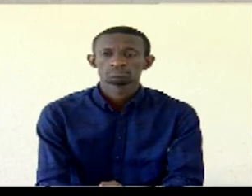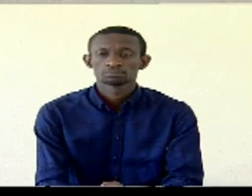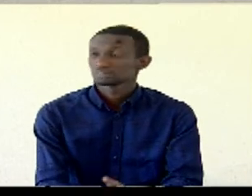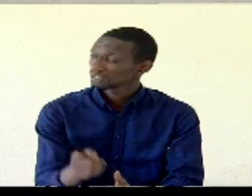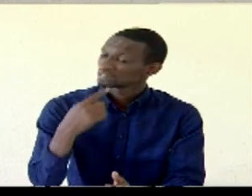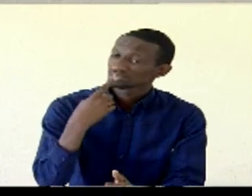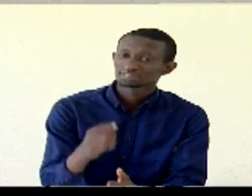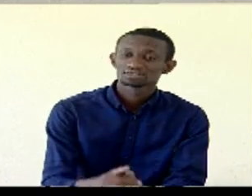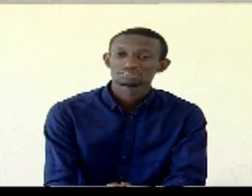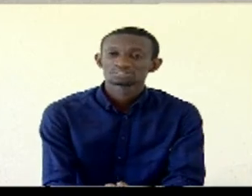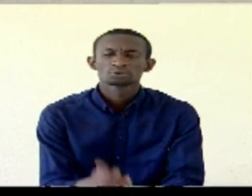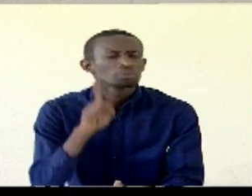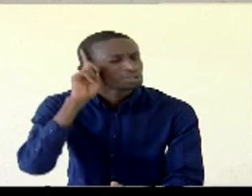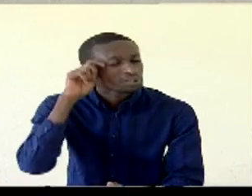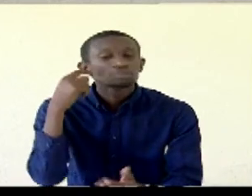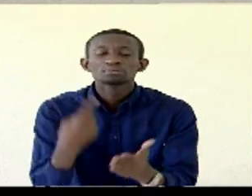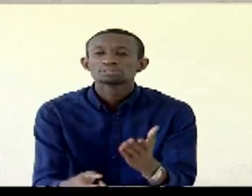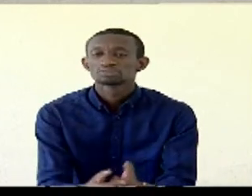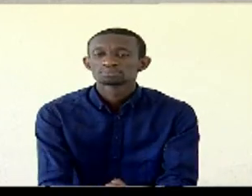Tell me, what do you think?